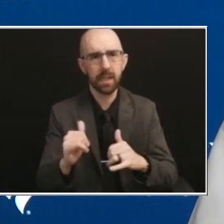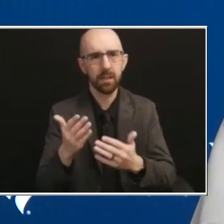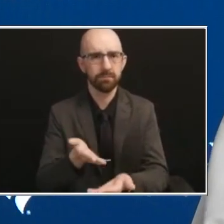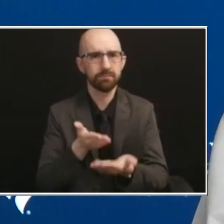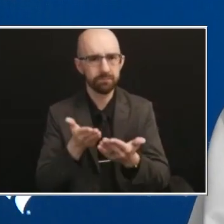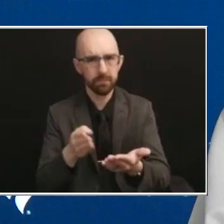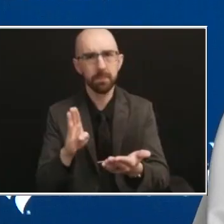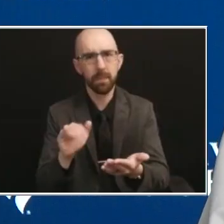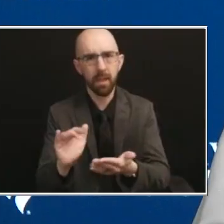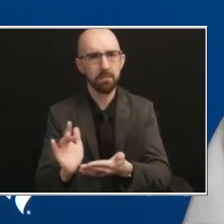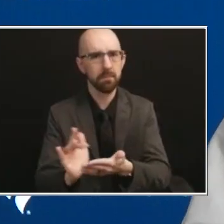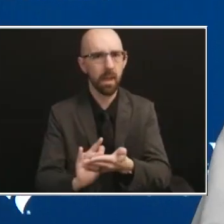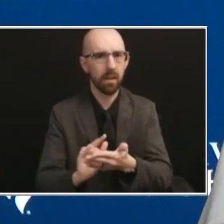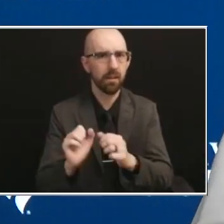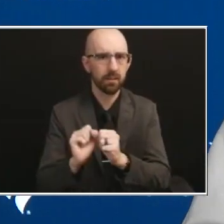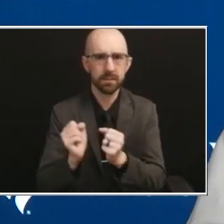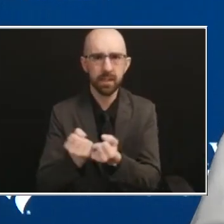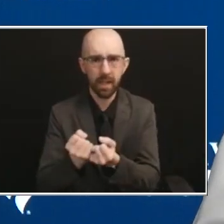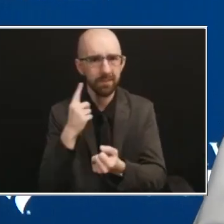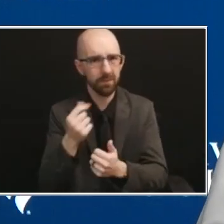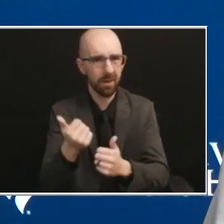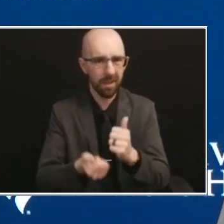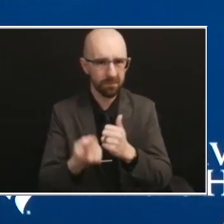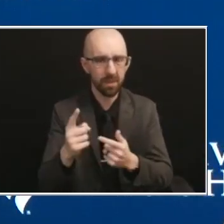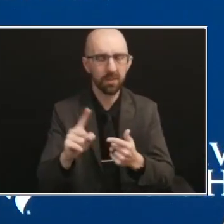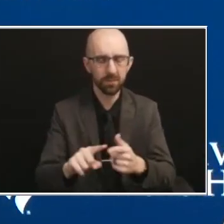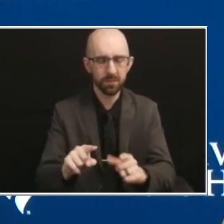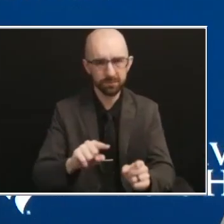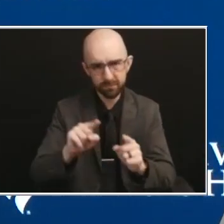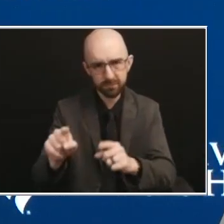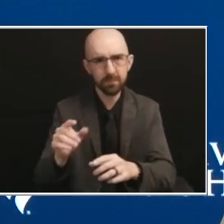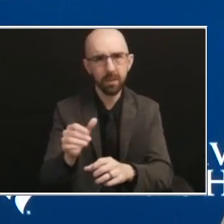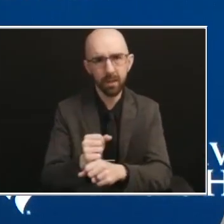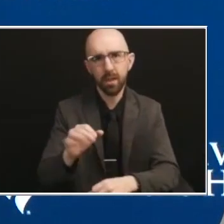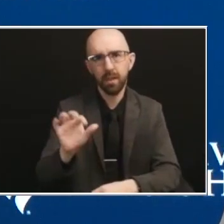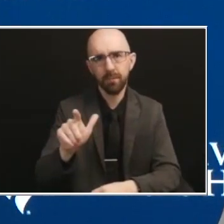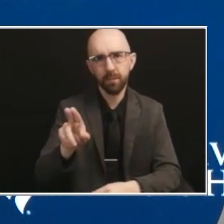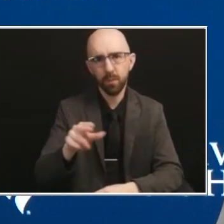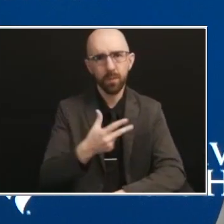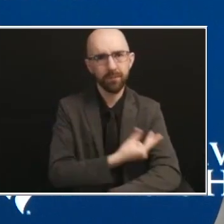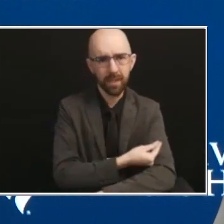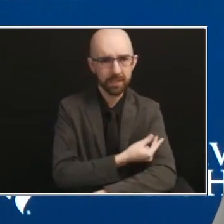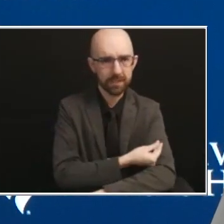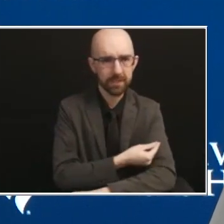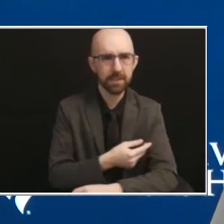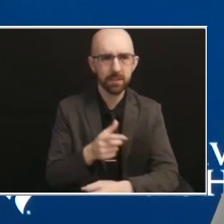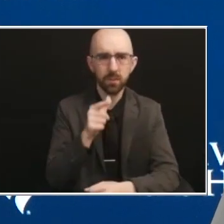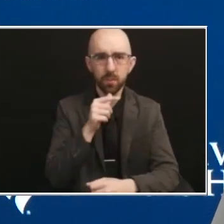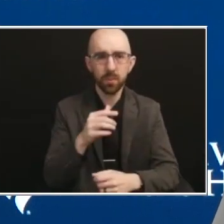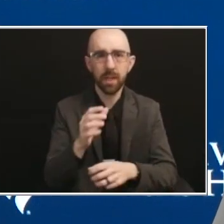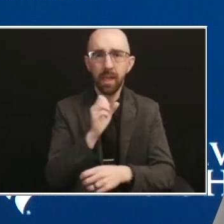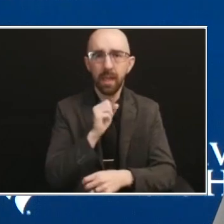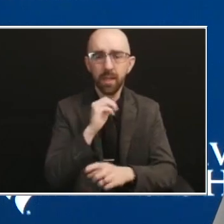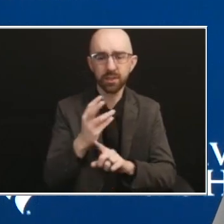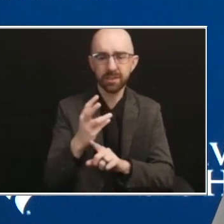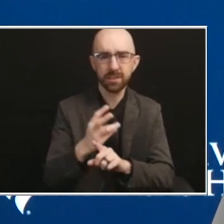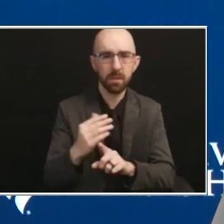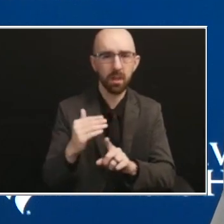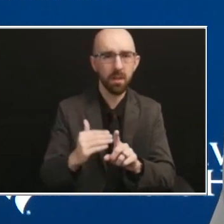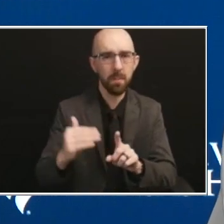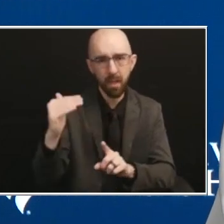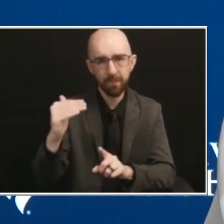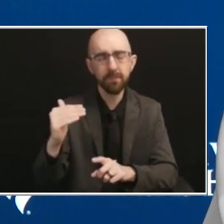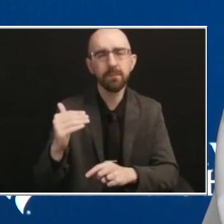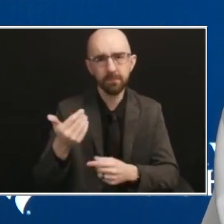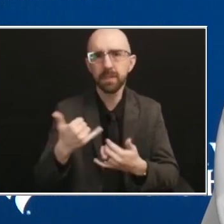medical societies for everybody to get influenza vaccine who is 6 months and older. Would continue to endorse that,